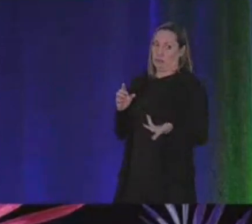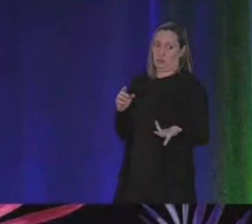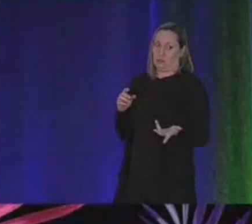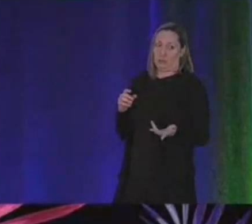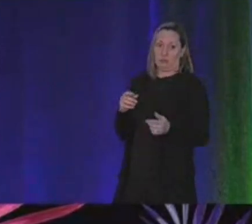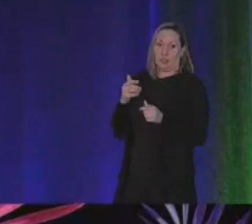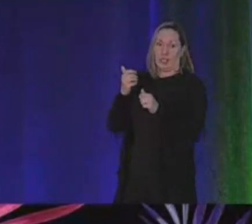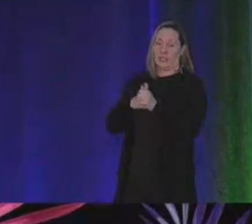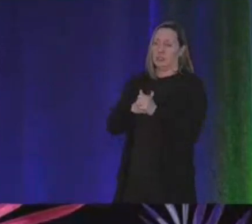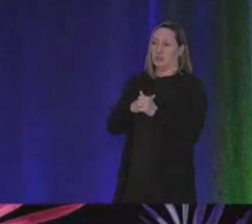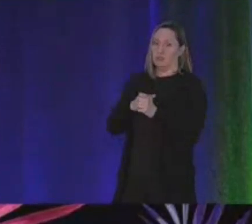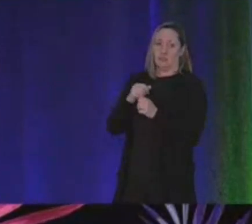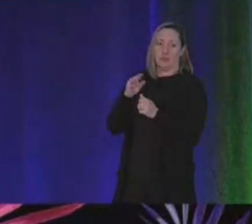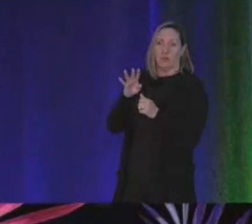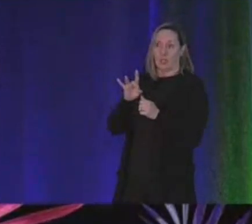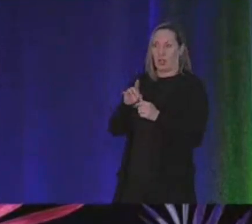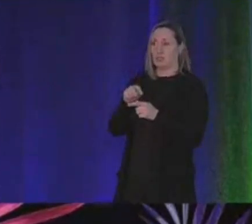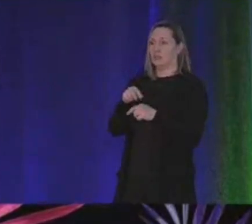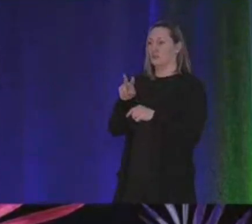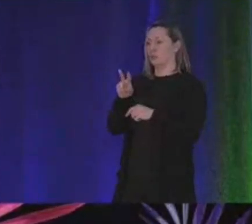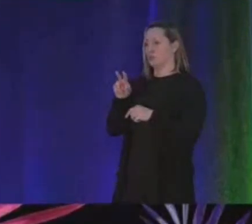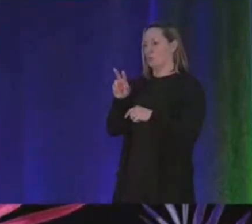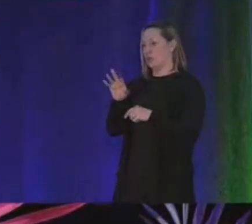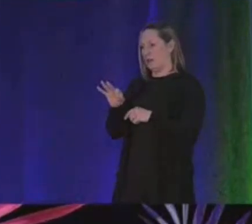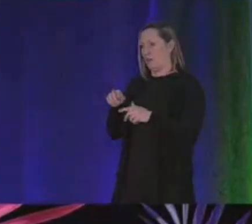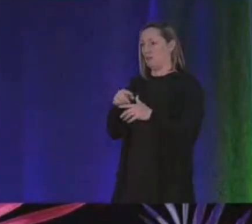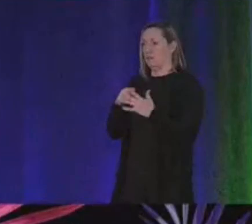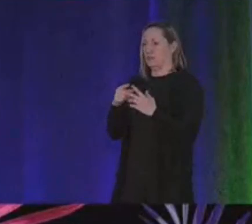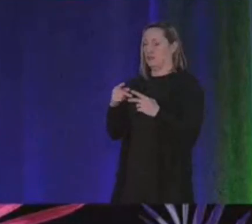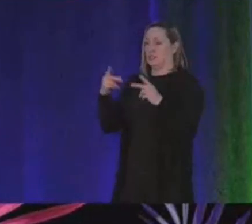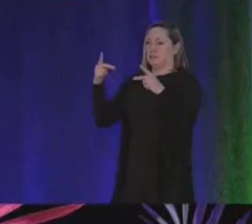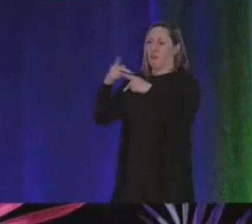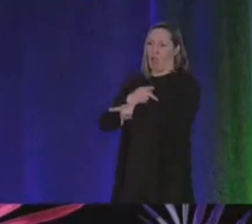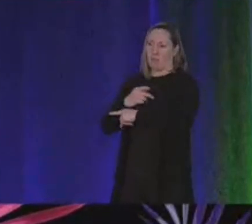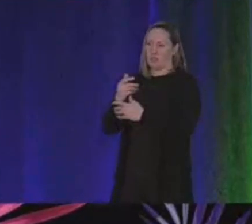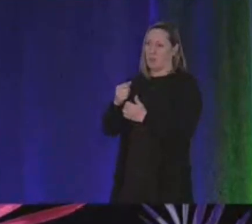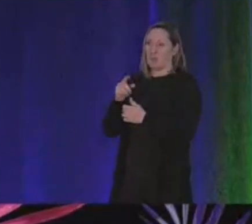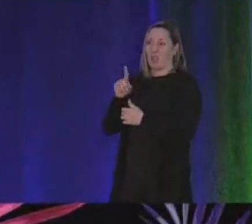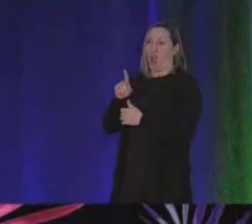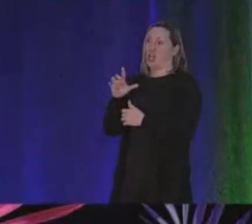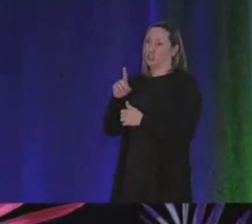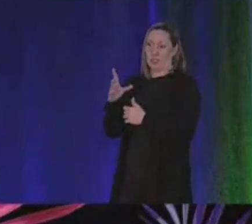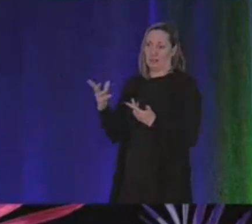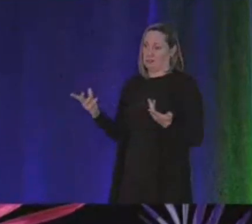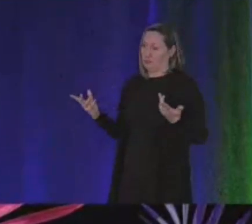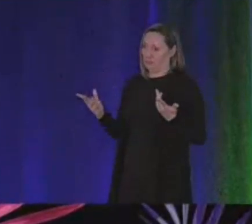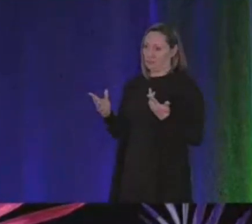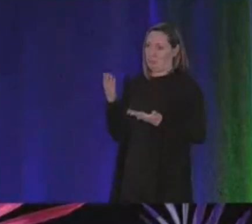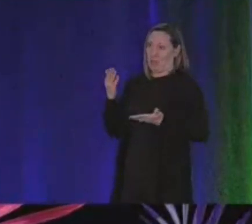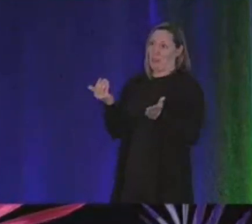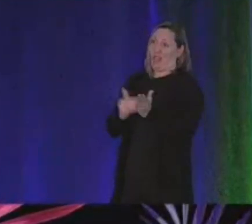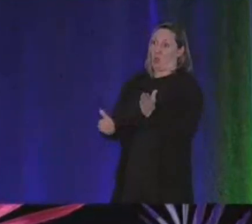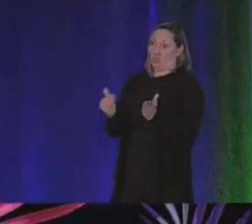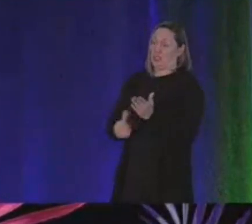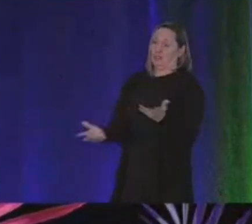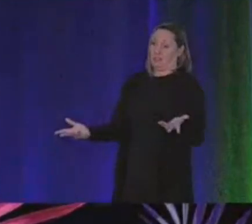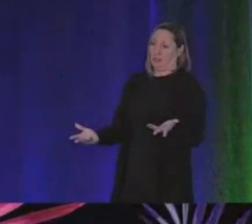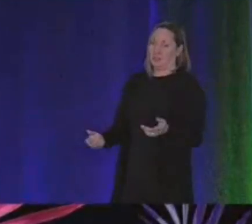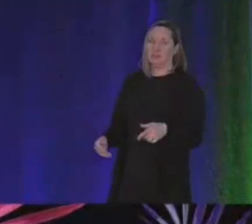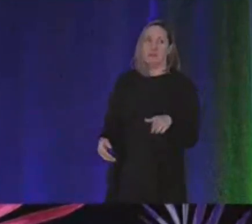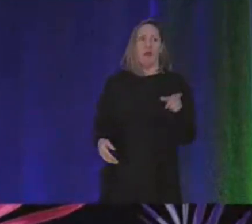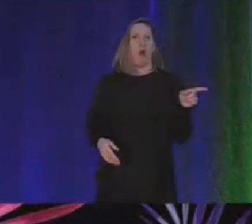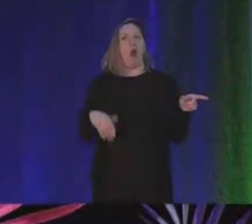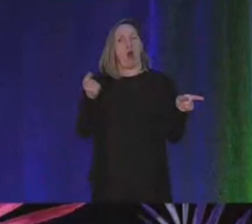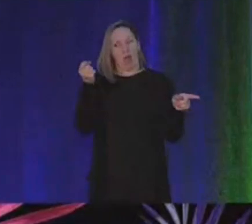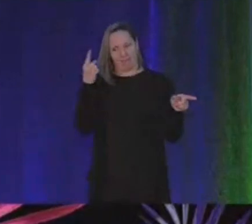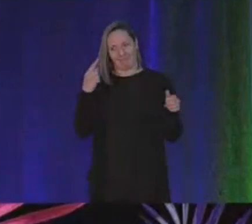is like 40, 29 and stuff, and times product. So probably like there's hundreds. If anything, it could be like 1,000. Oh, that makes sense because you acquired